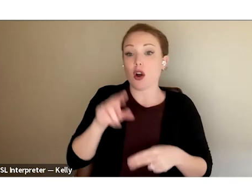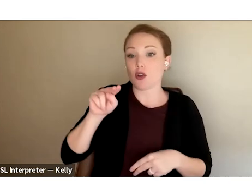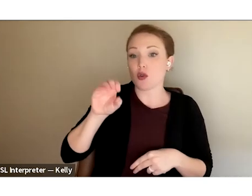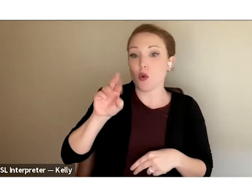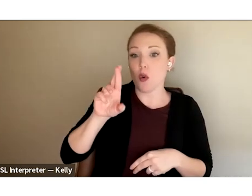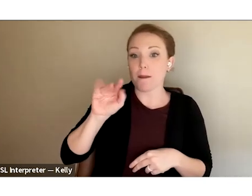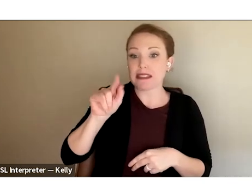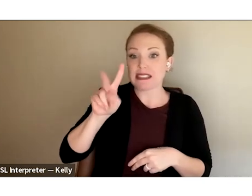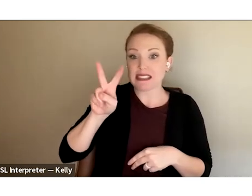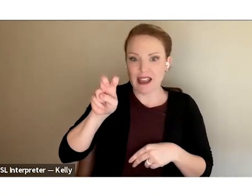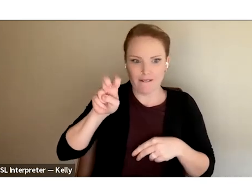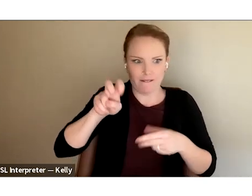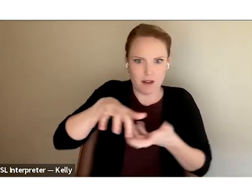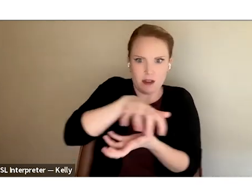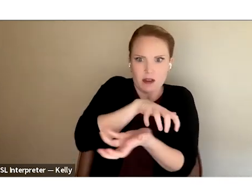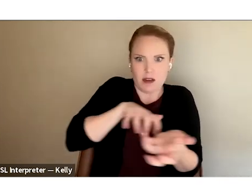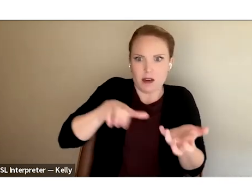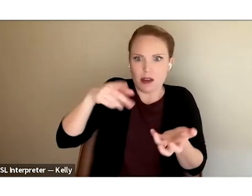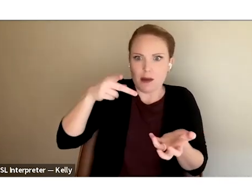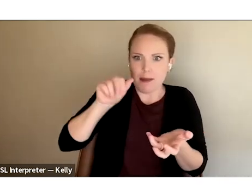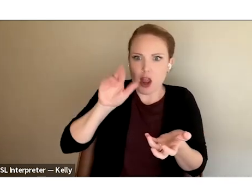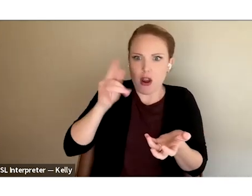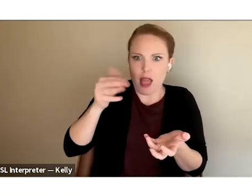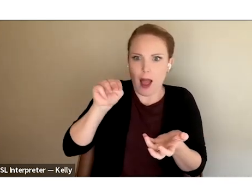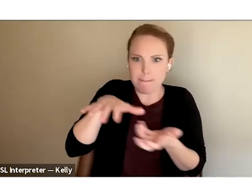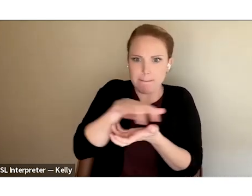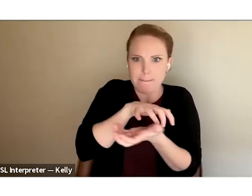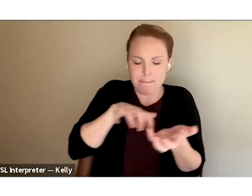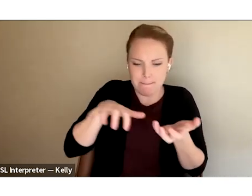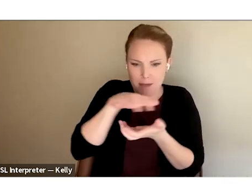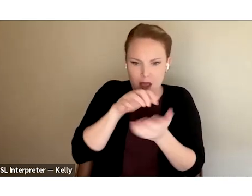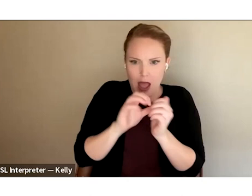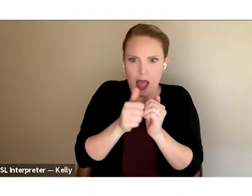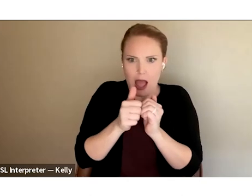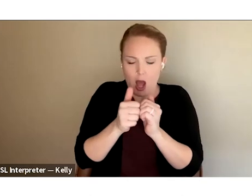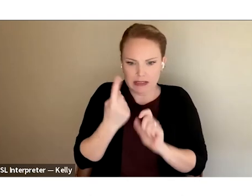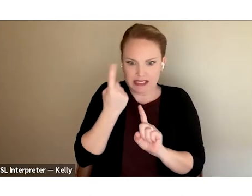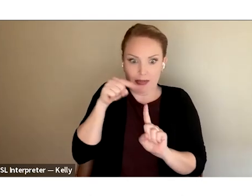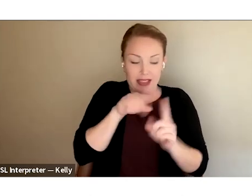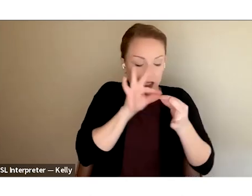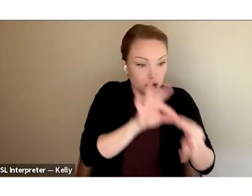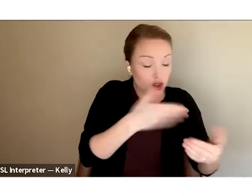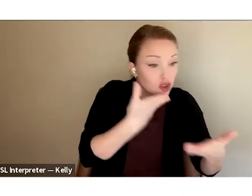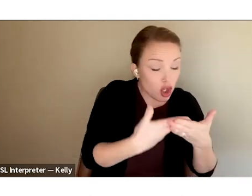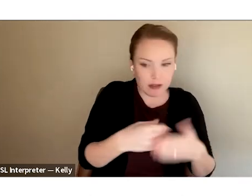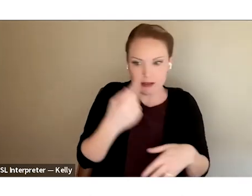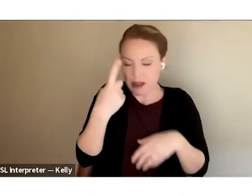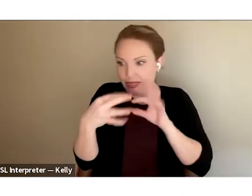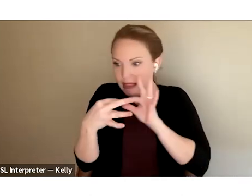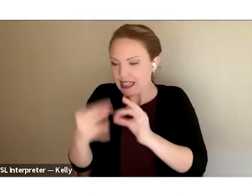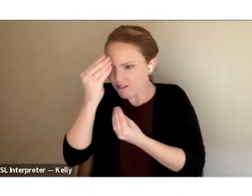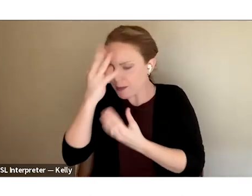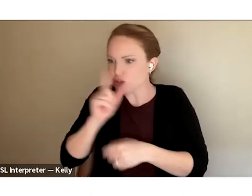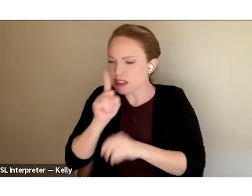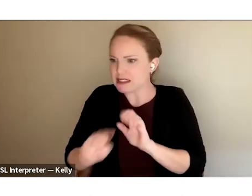and to arrive at places that are not attached to whether or not something is good or bad, but